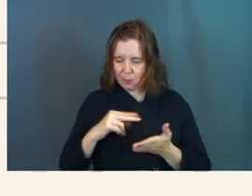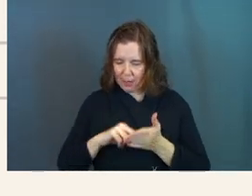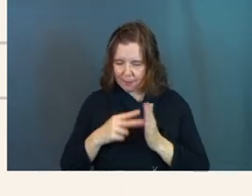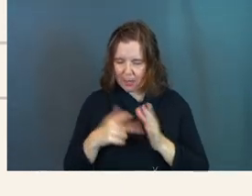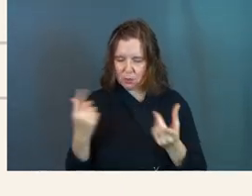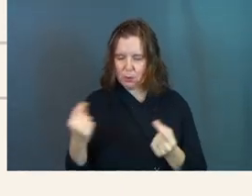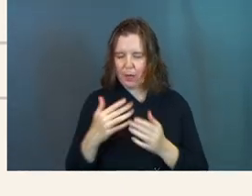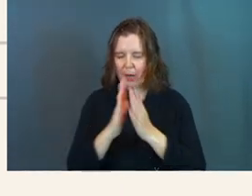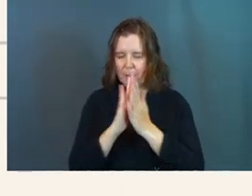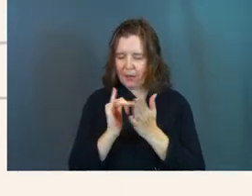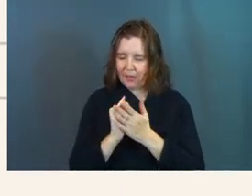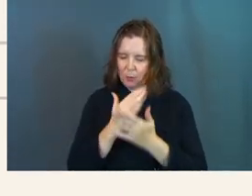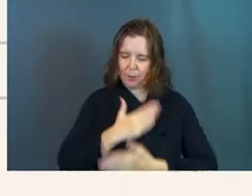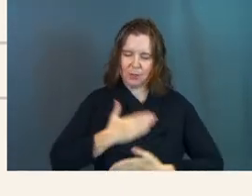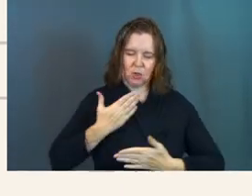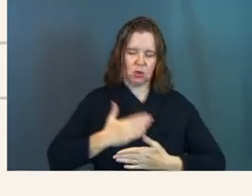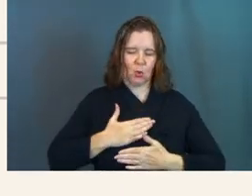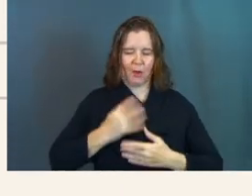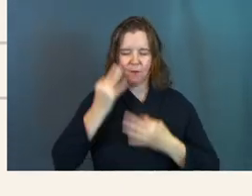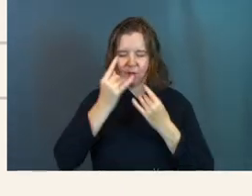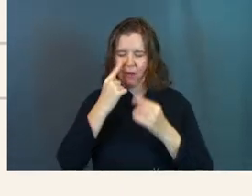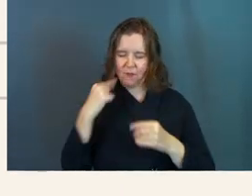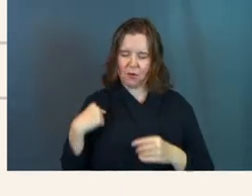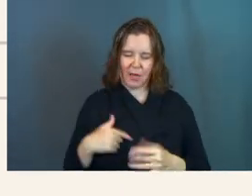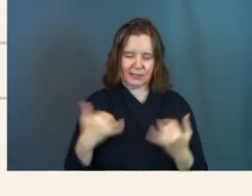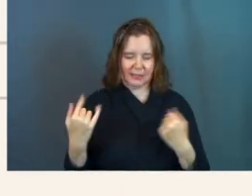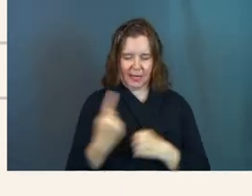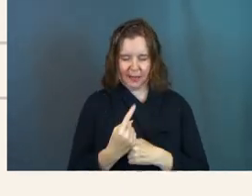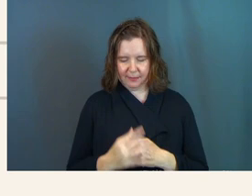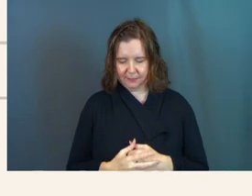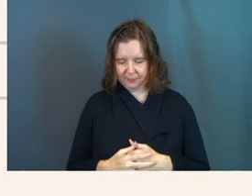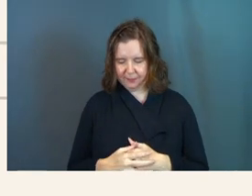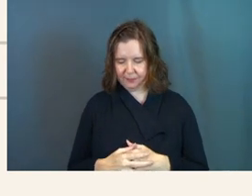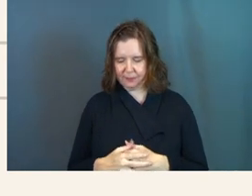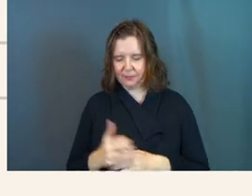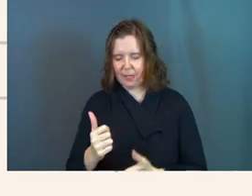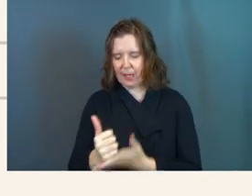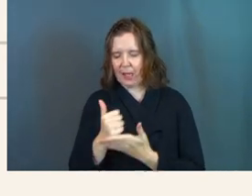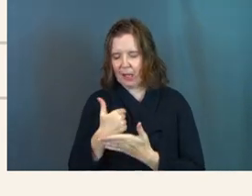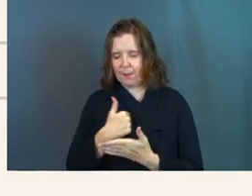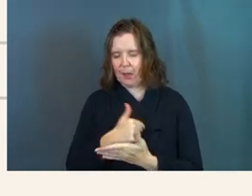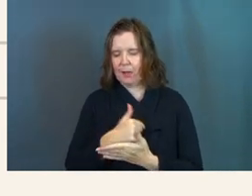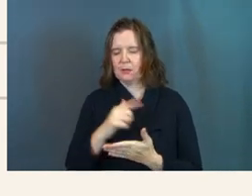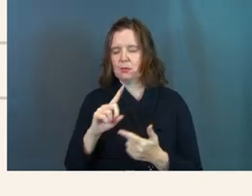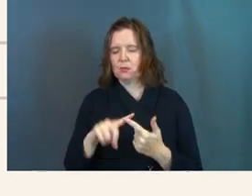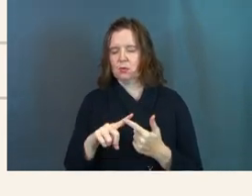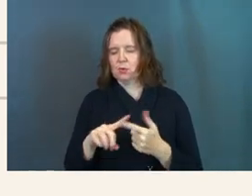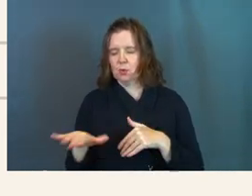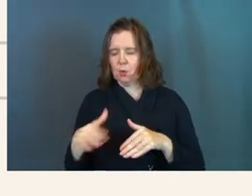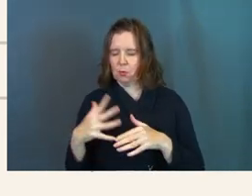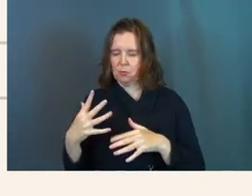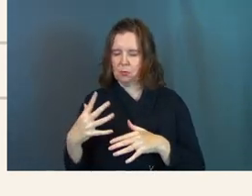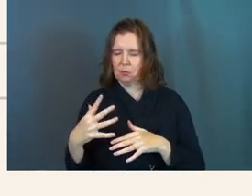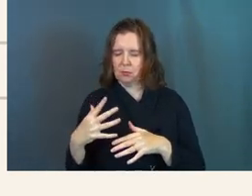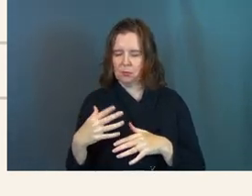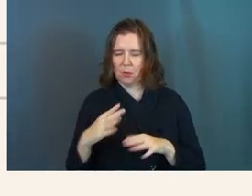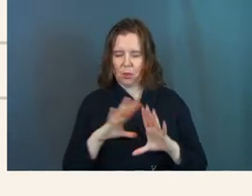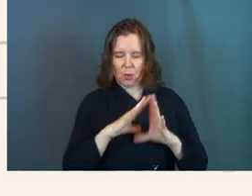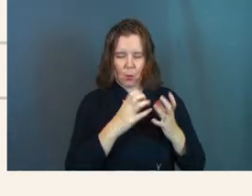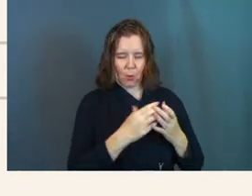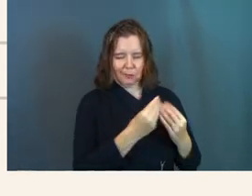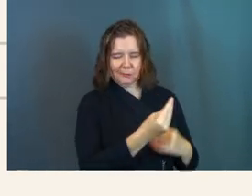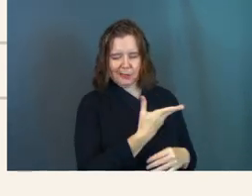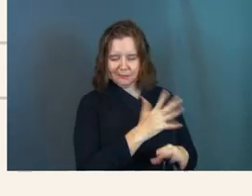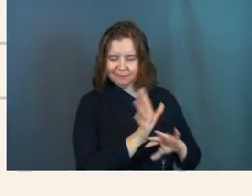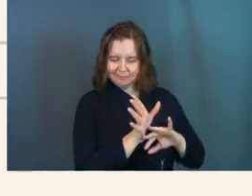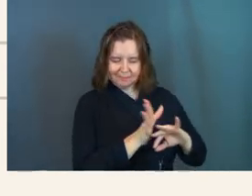do, and I pray that that would be a joyful thought to us today. Help us, God, to walk away from the way that the world